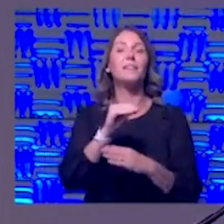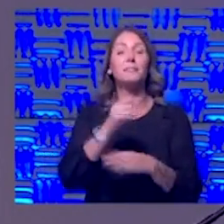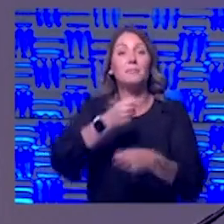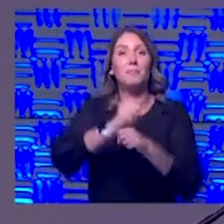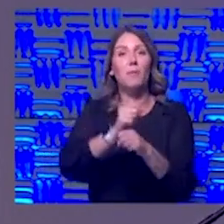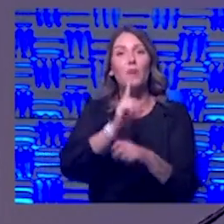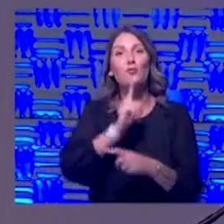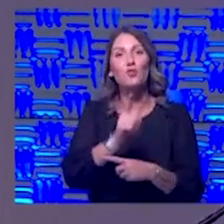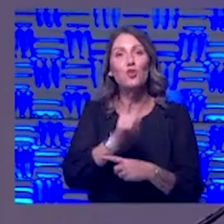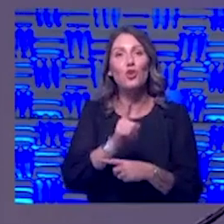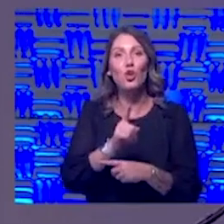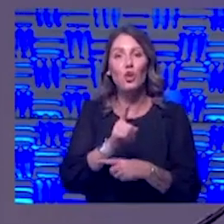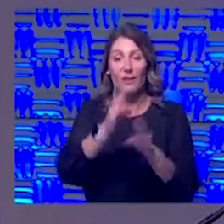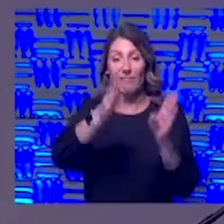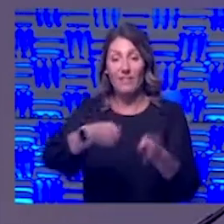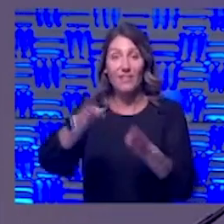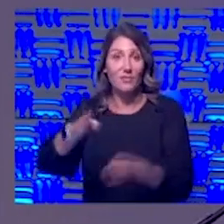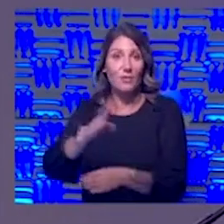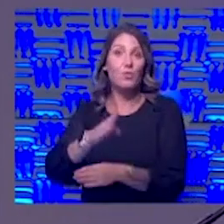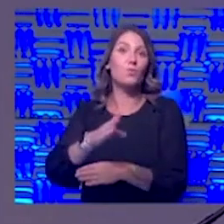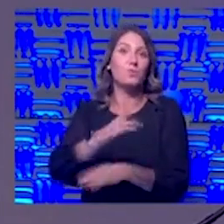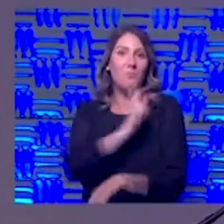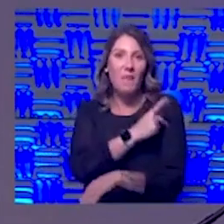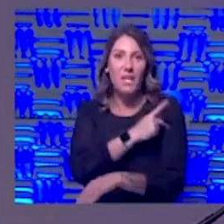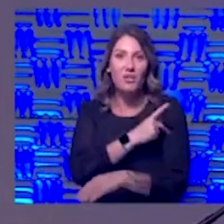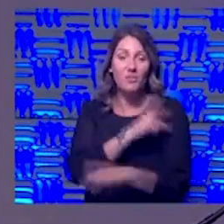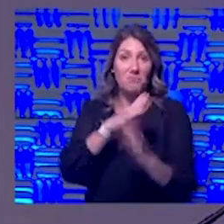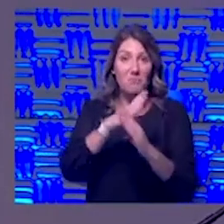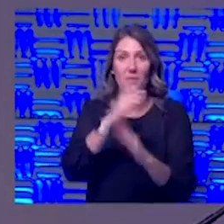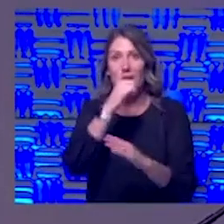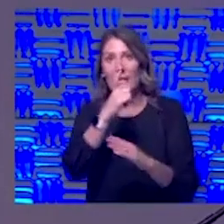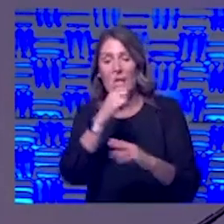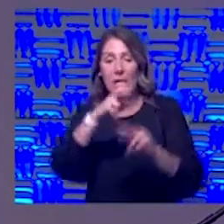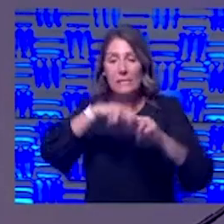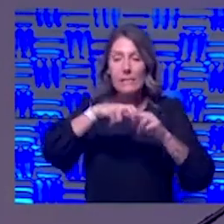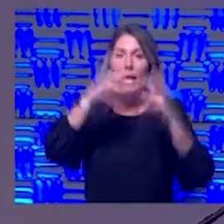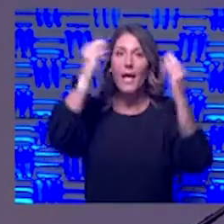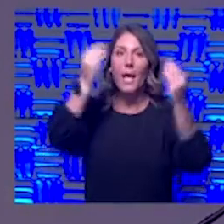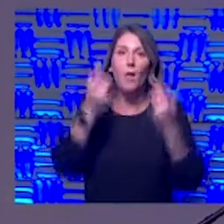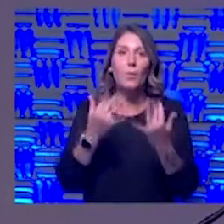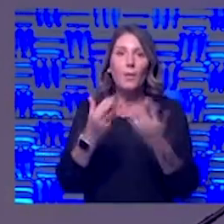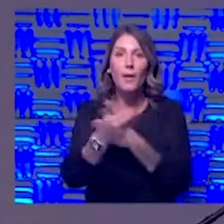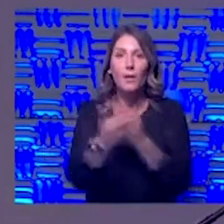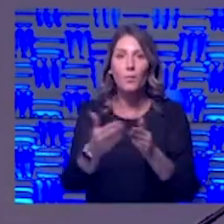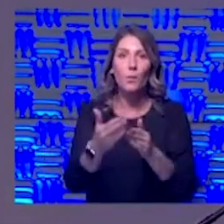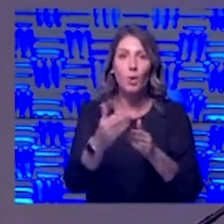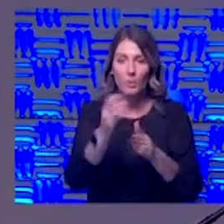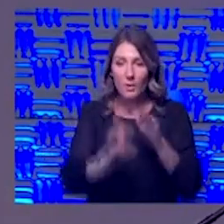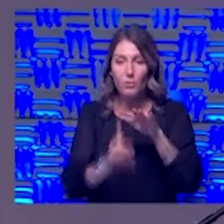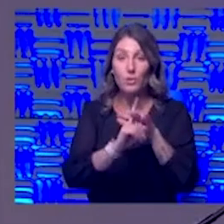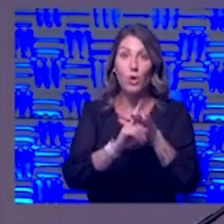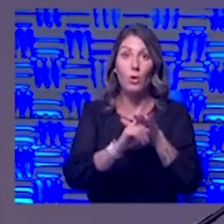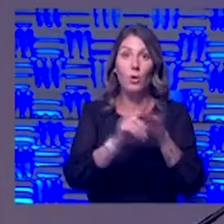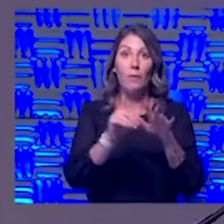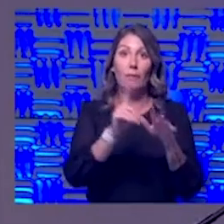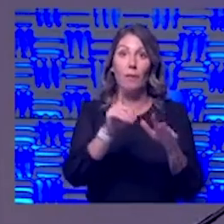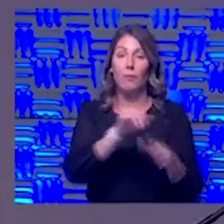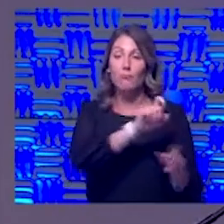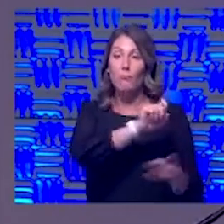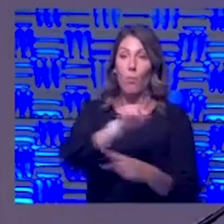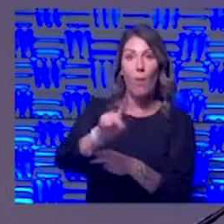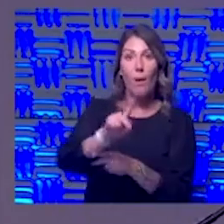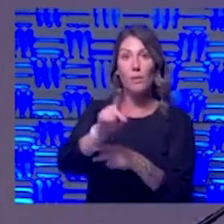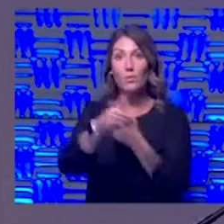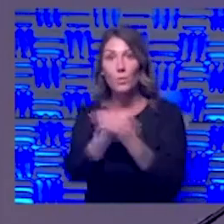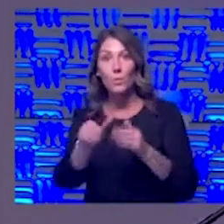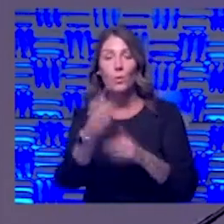make sure that individuals who come to our clinic are not sitting out in the waiting room. We bring them back immediately. We